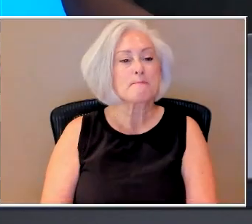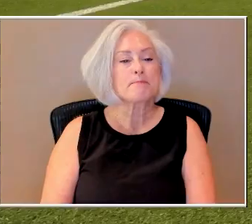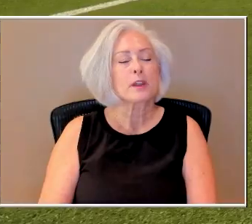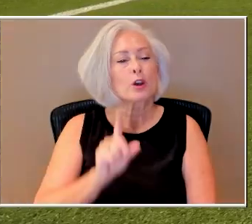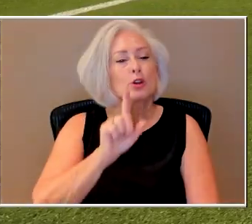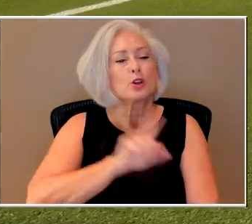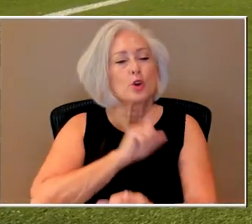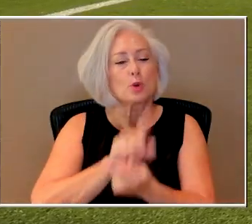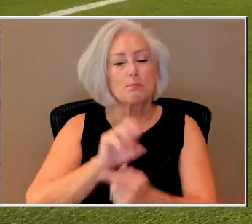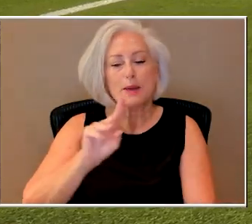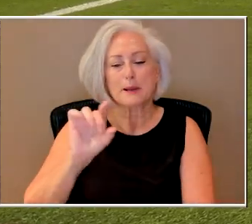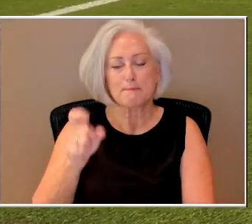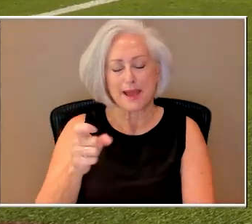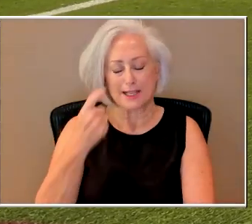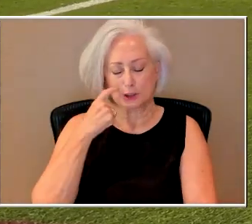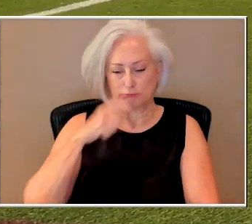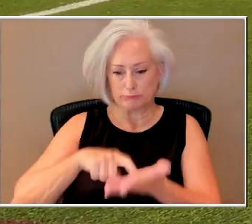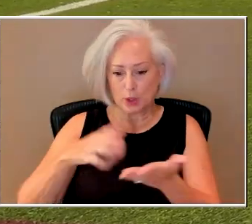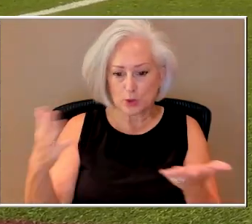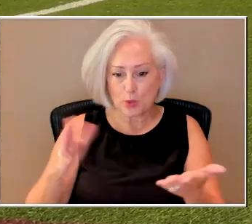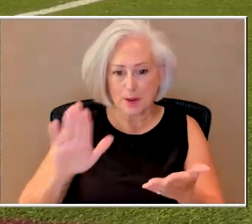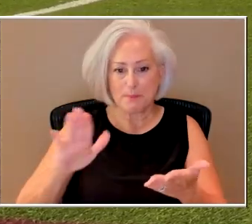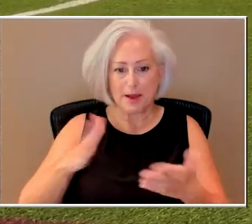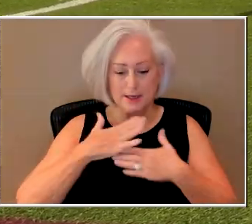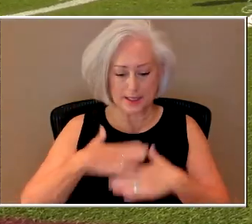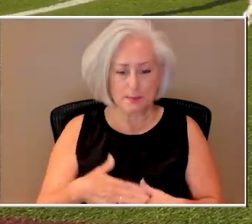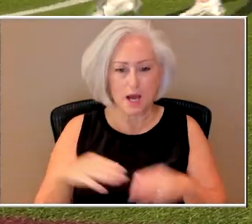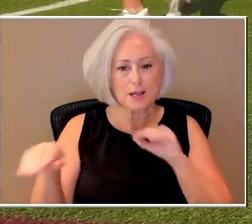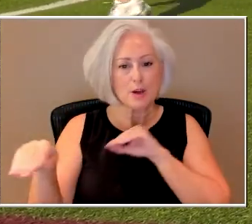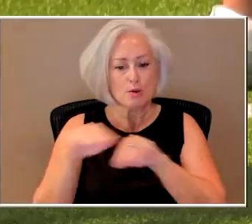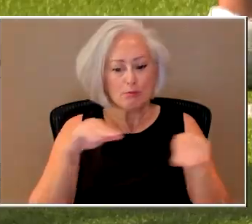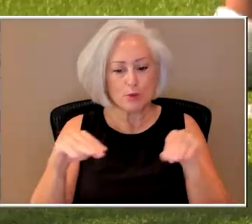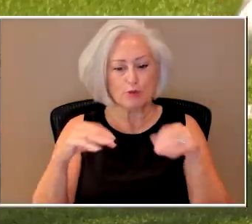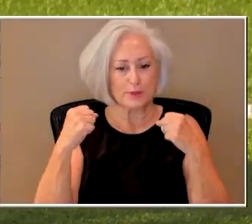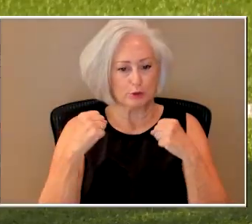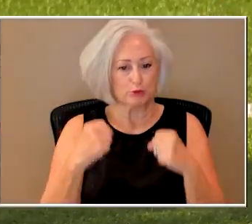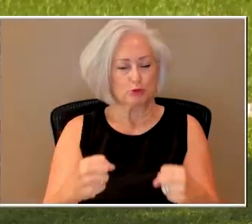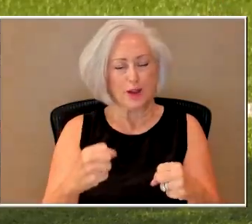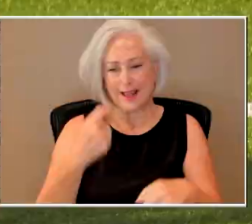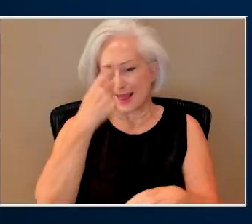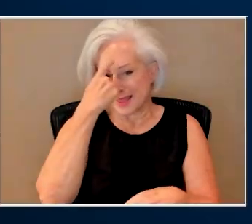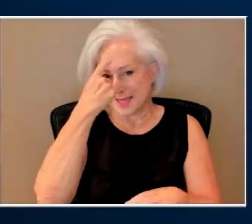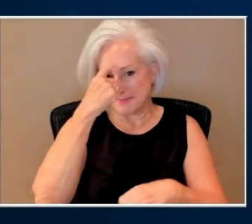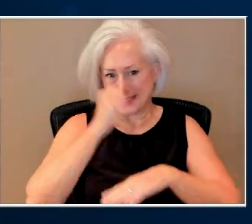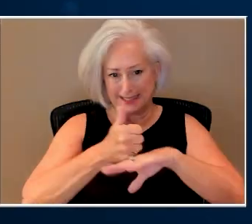his strength, even his mindset? What I loved about Max is that he was tall